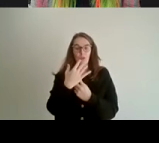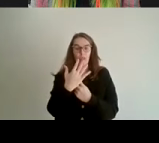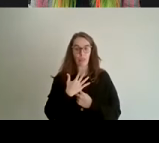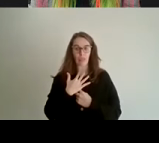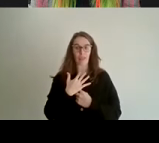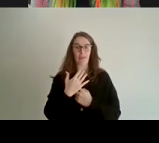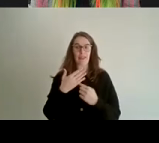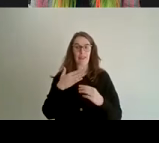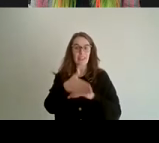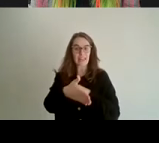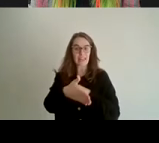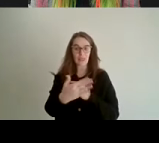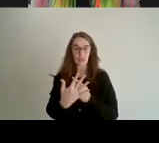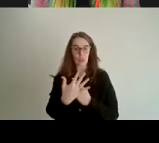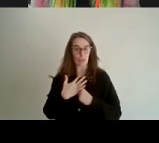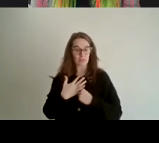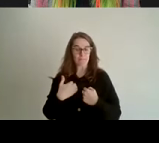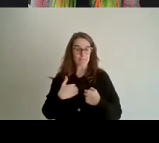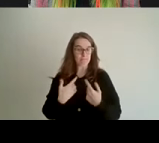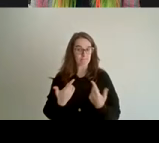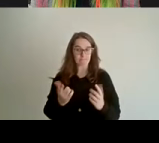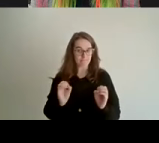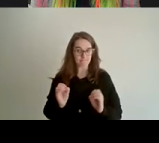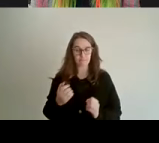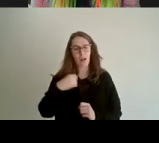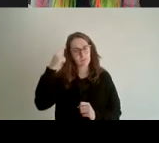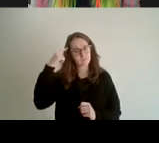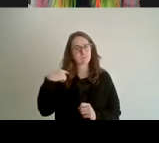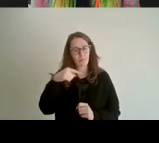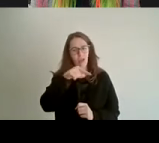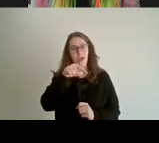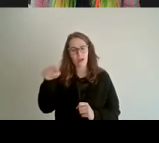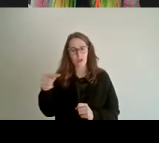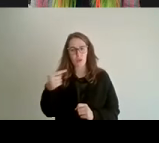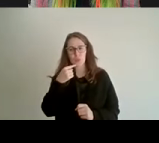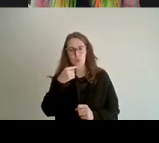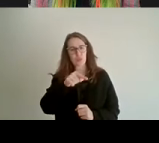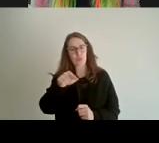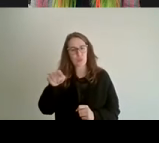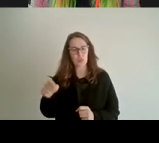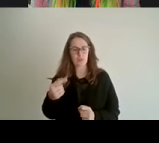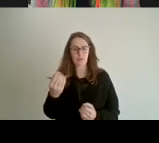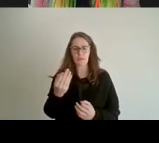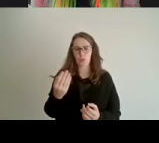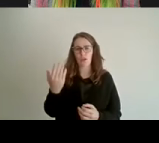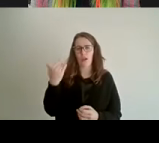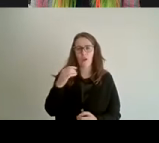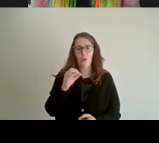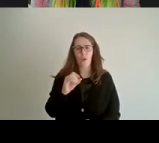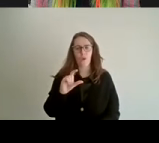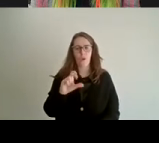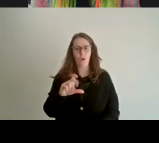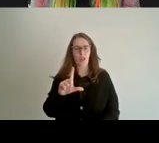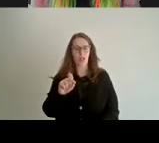but it does happen a lot. We've seen it in Orlando, but we've seen it